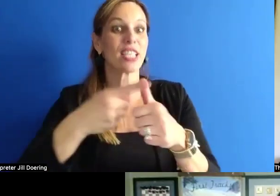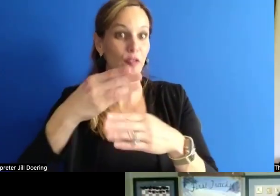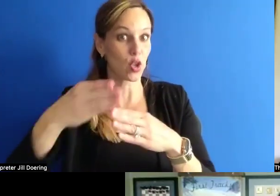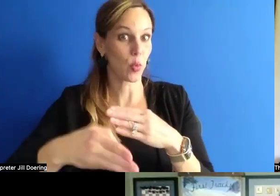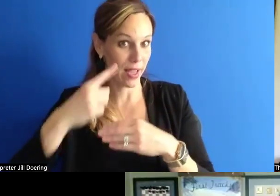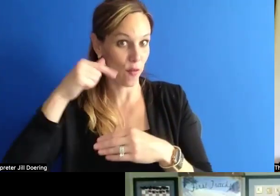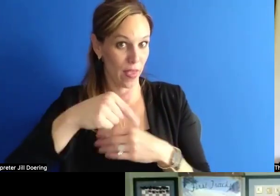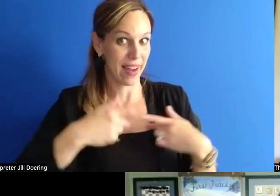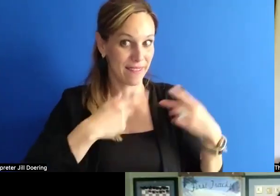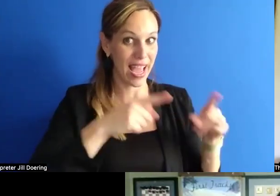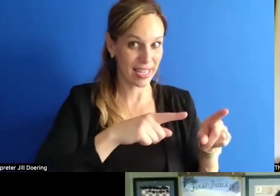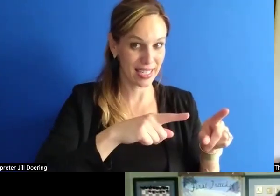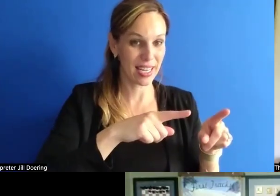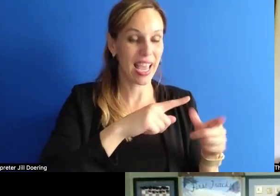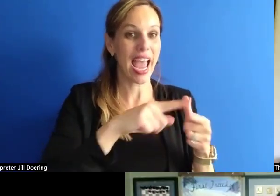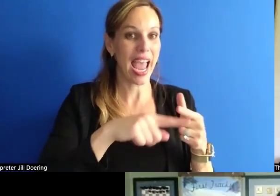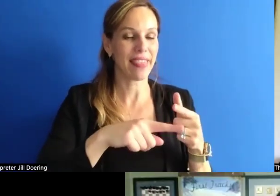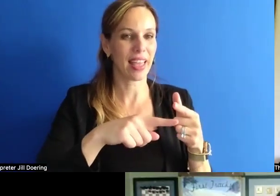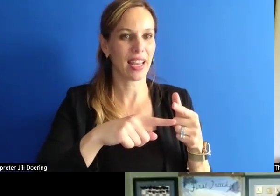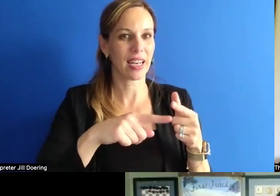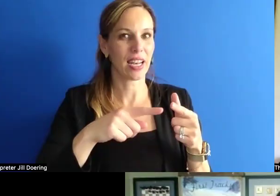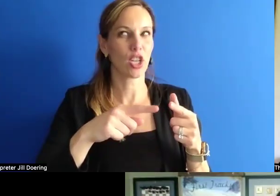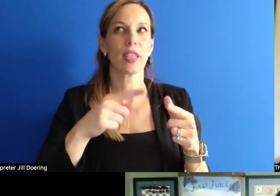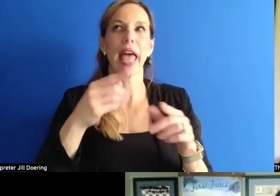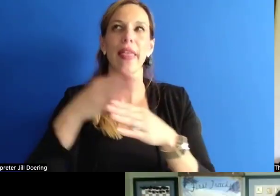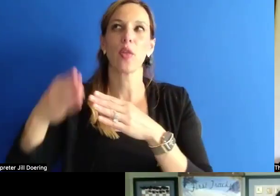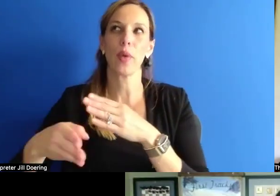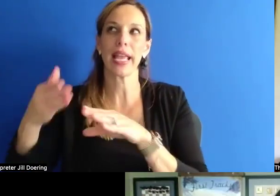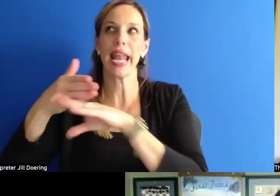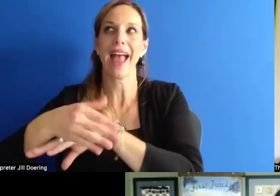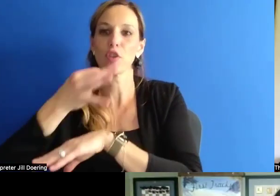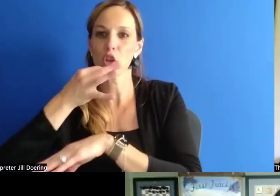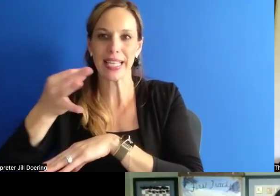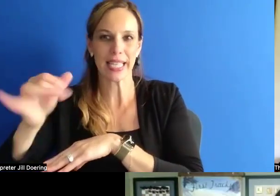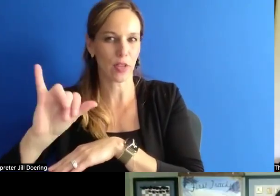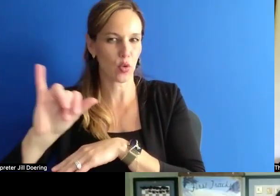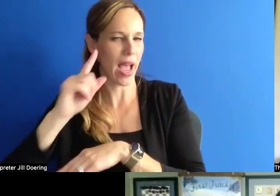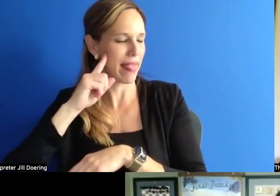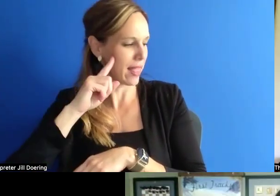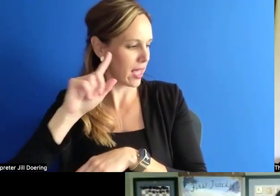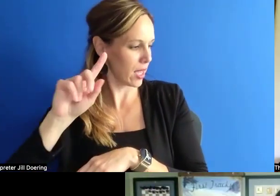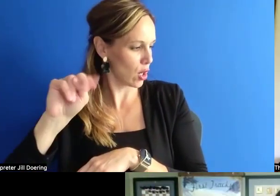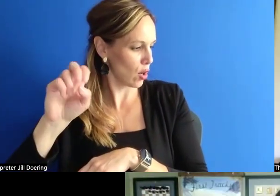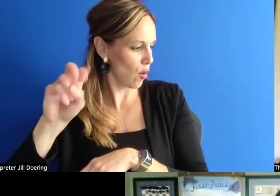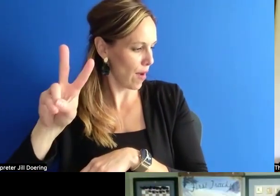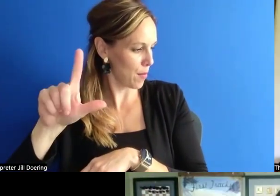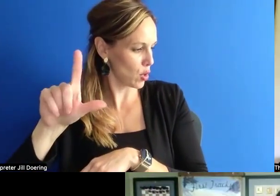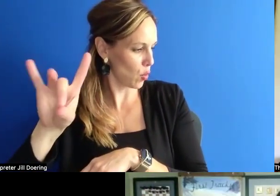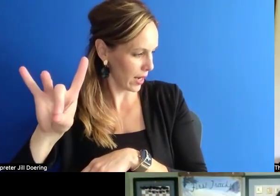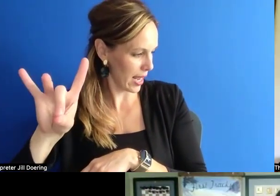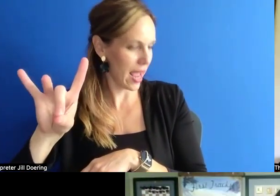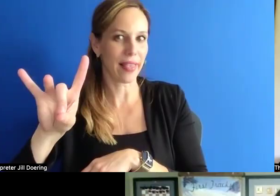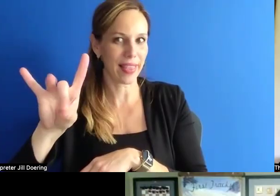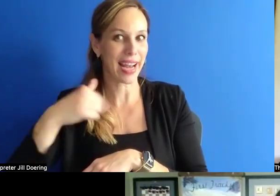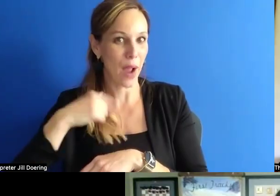and the weekend just after Thanksgiving. So I think it's the 28th, maybe, that it starts. And I'll be